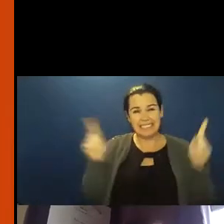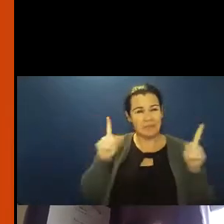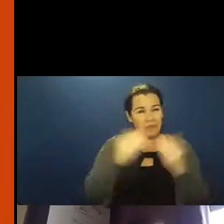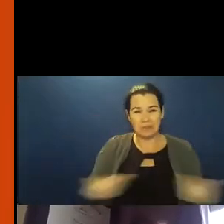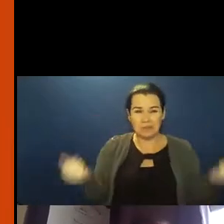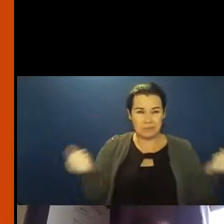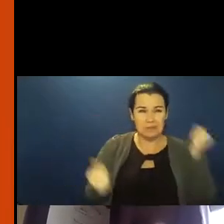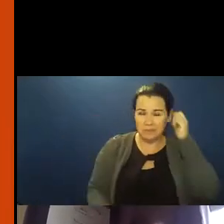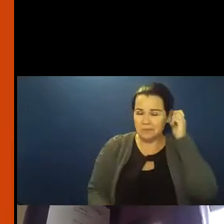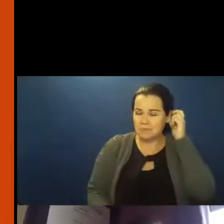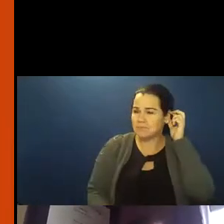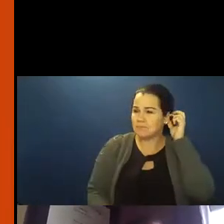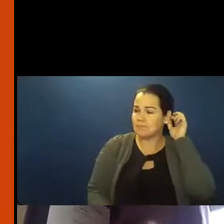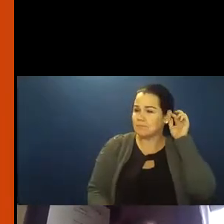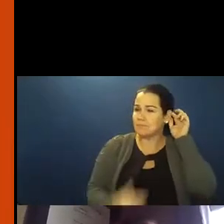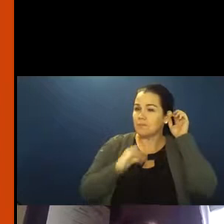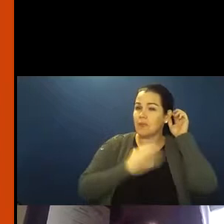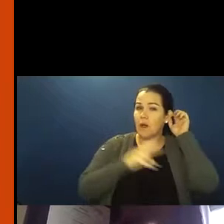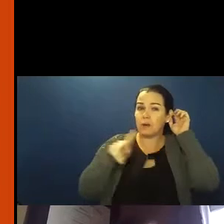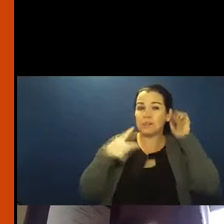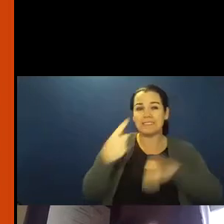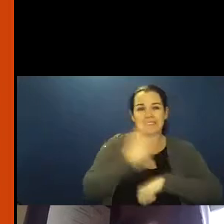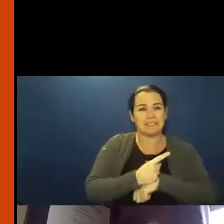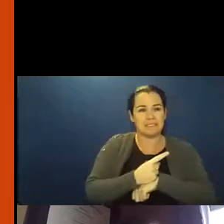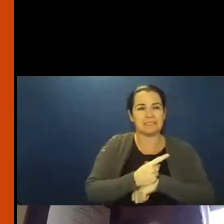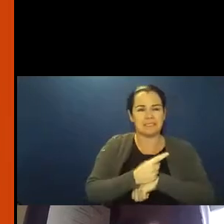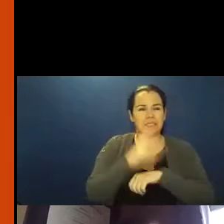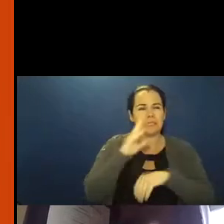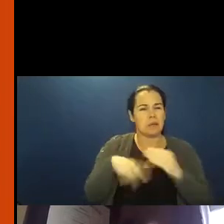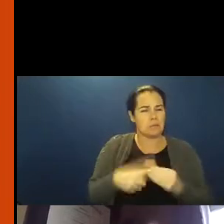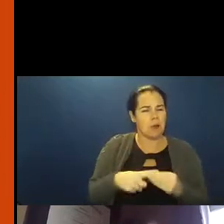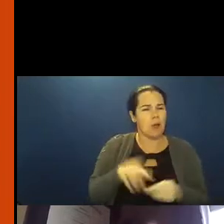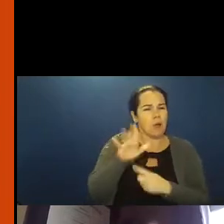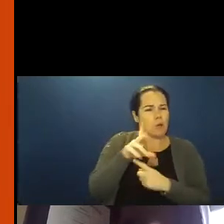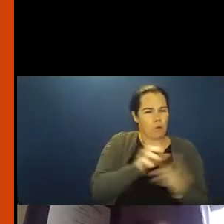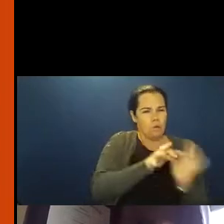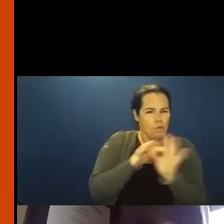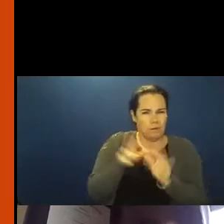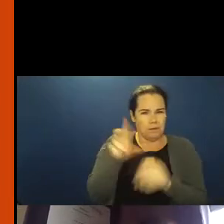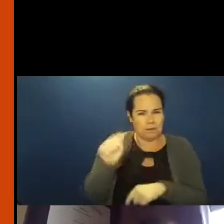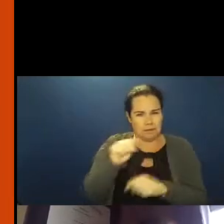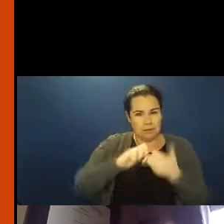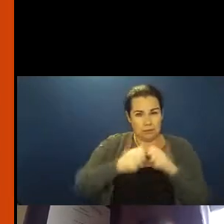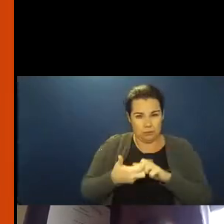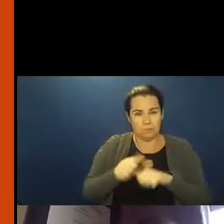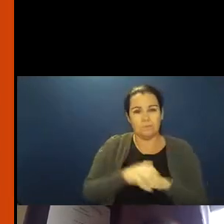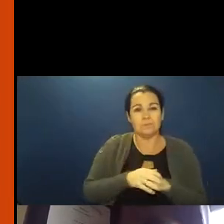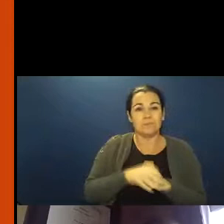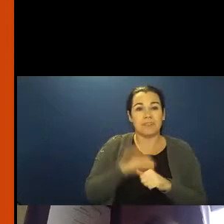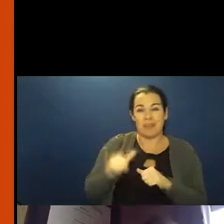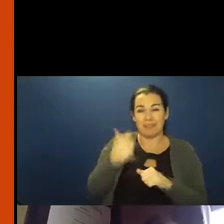two started to bring out what I called COVID is a disability issue, and this was the federal